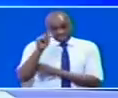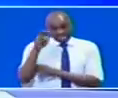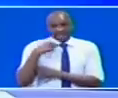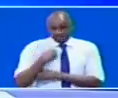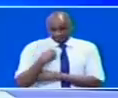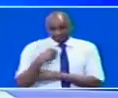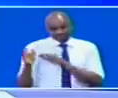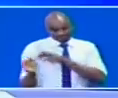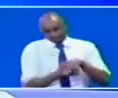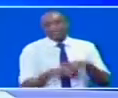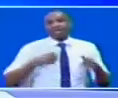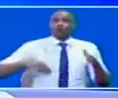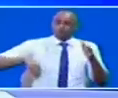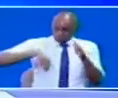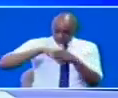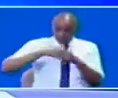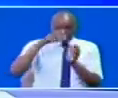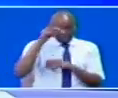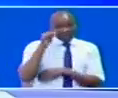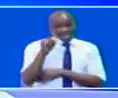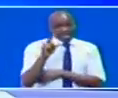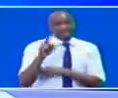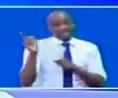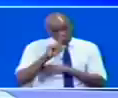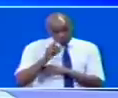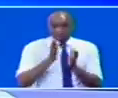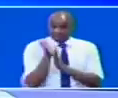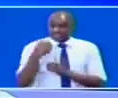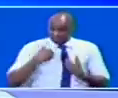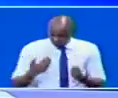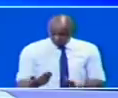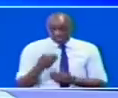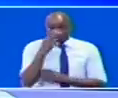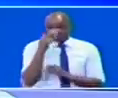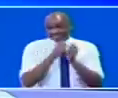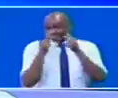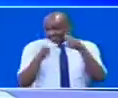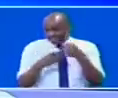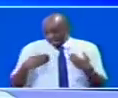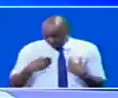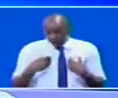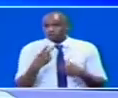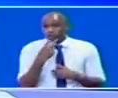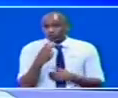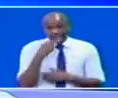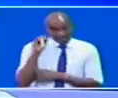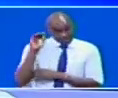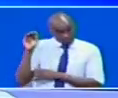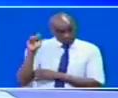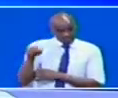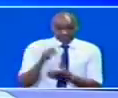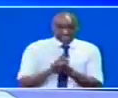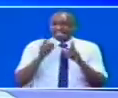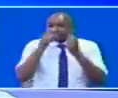Back to football. Football Kenya Federation. Nairobi West branch honored its top performers in the 2016 leagues on Tuesday morning here in Nairobi. Among